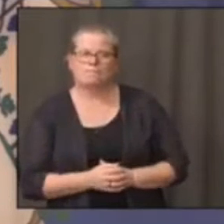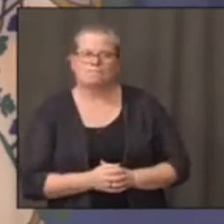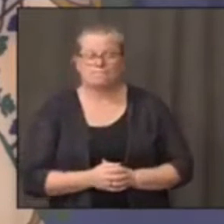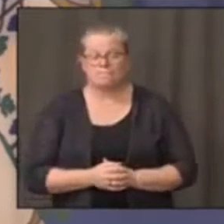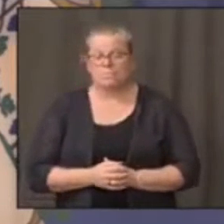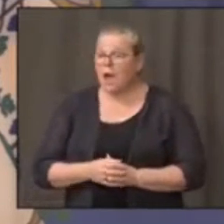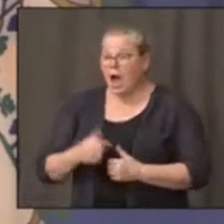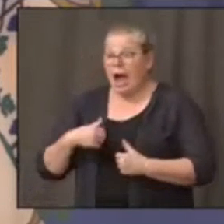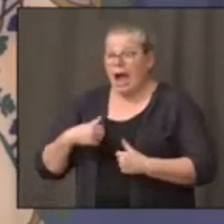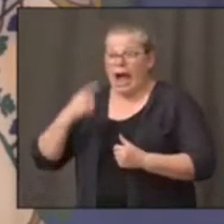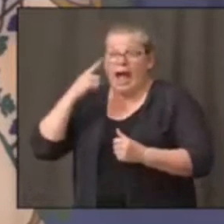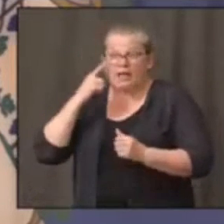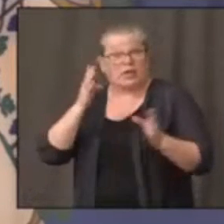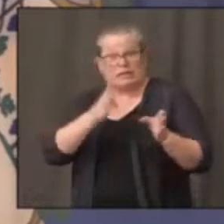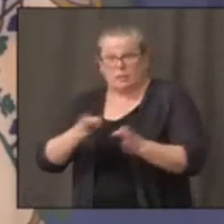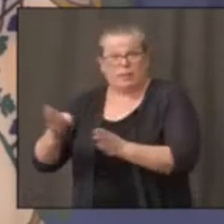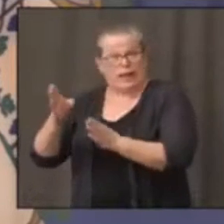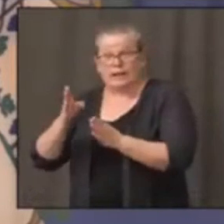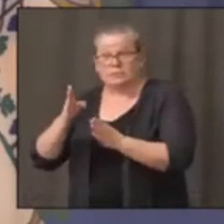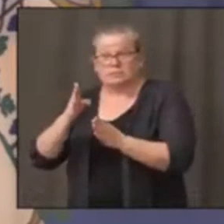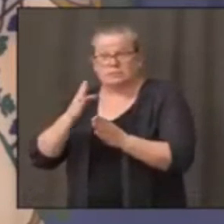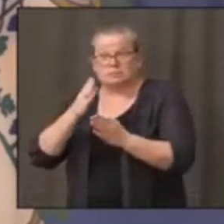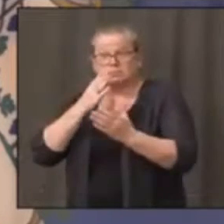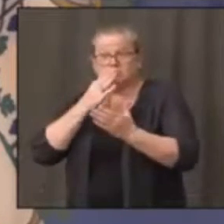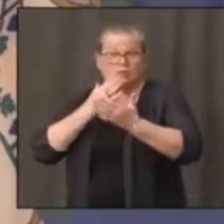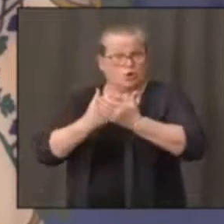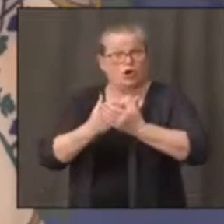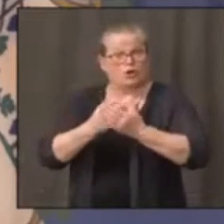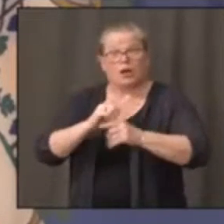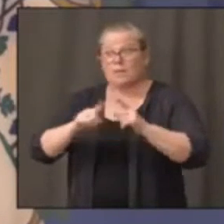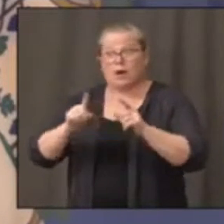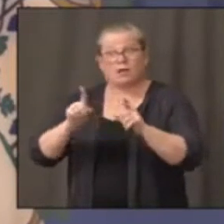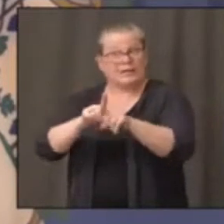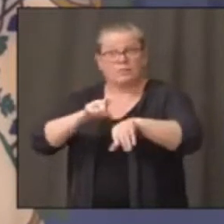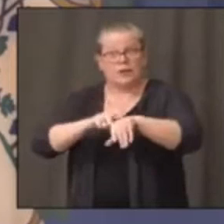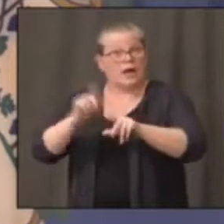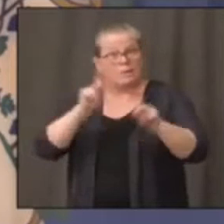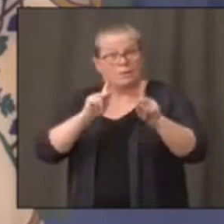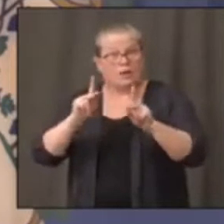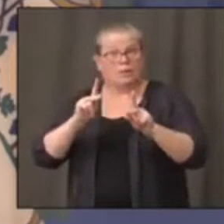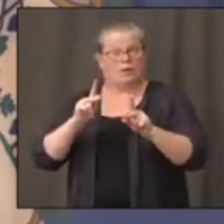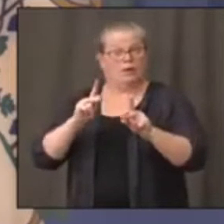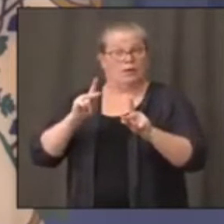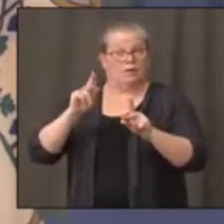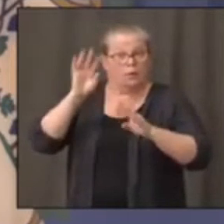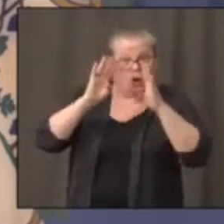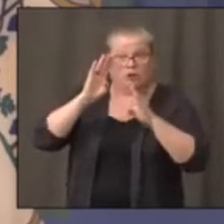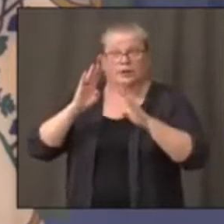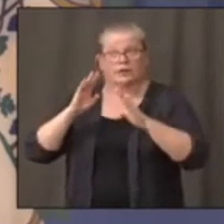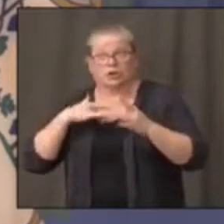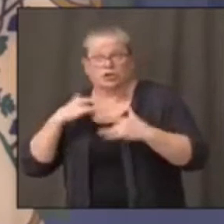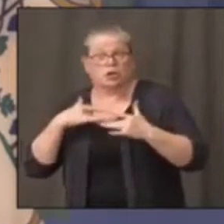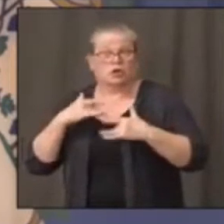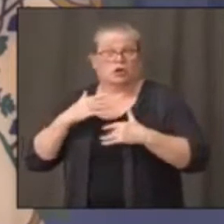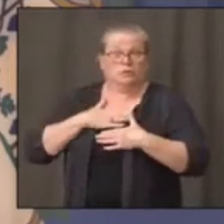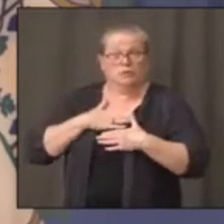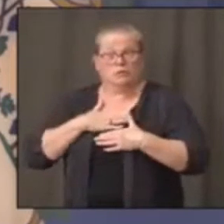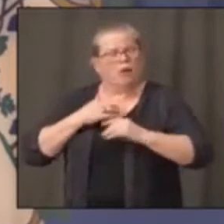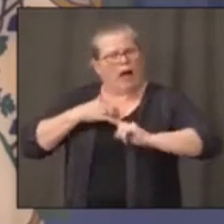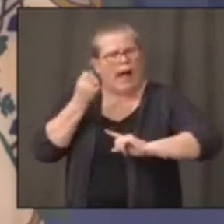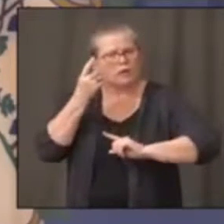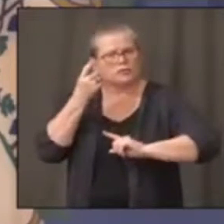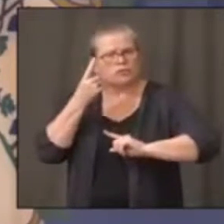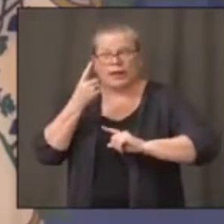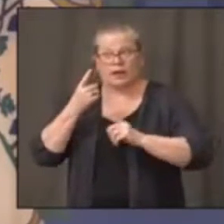understand people have a caution. We were hit hard. COVID is a pandemic. You see what's going on in other parts of the country right now, so